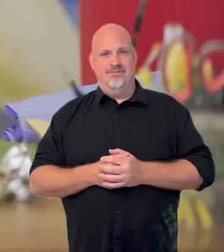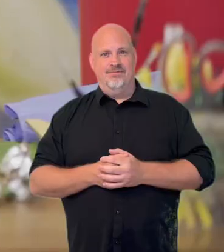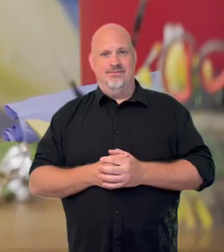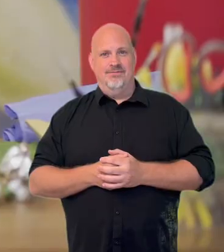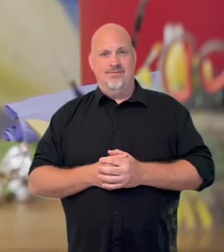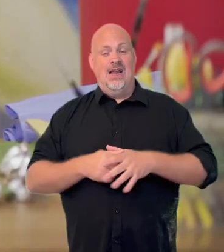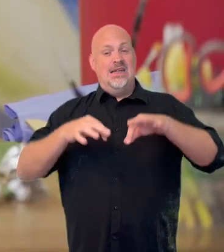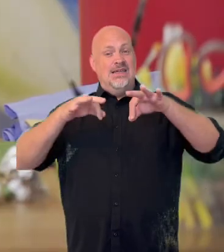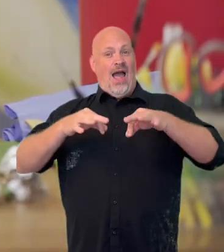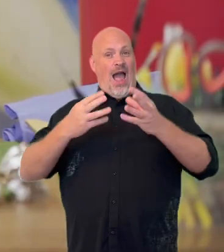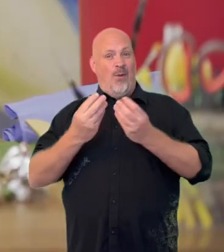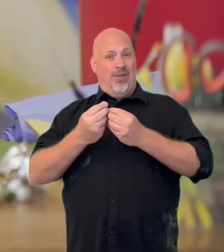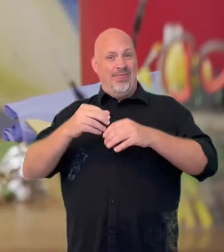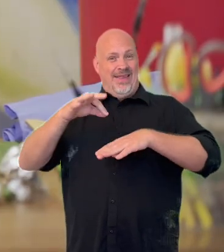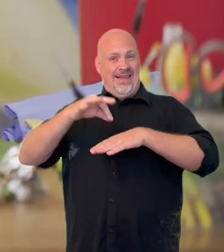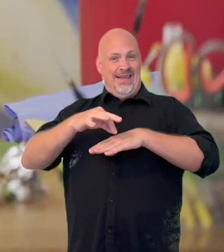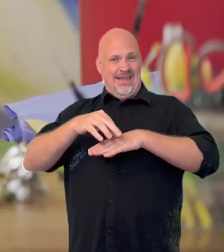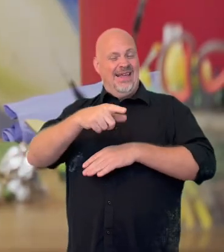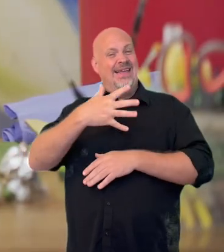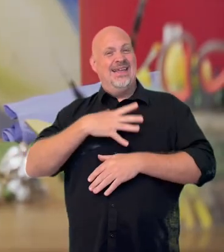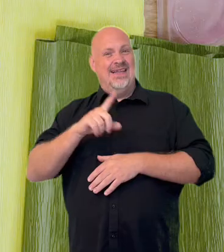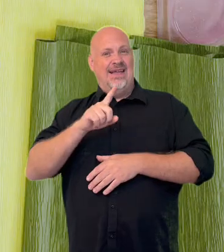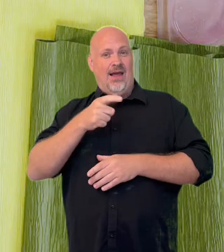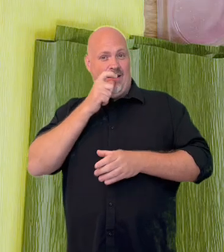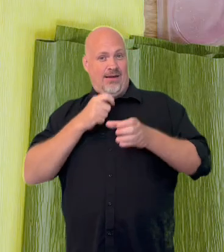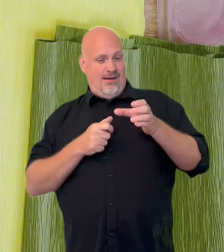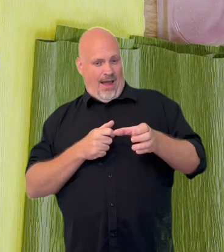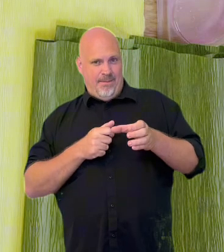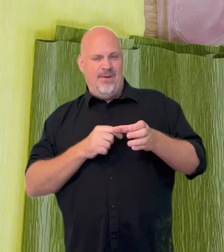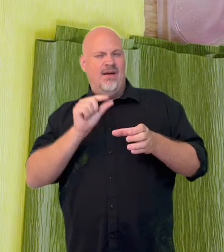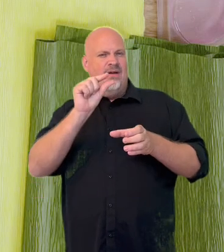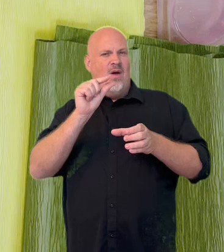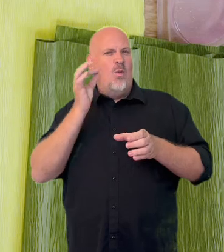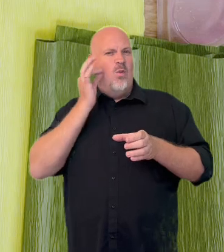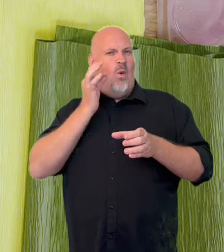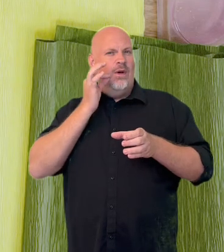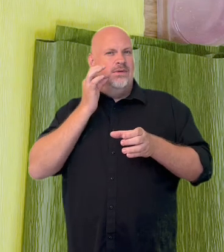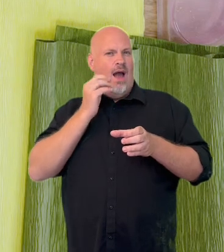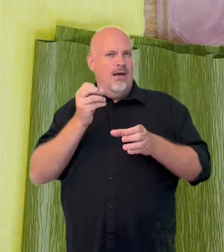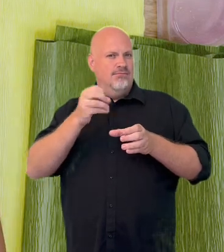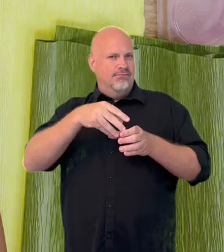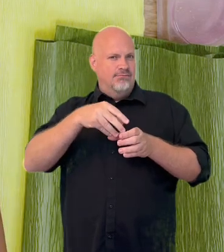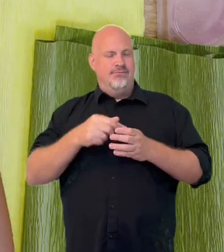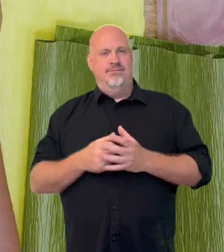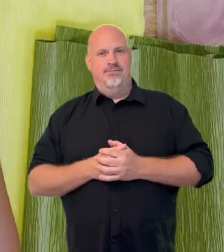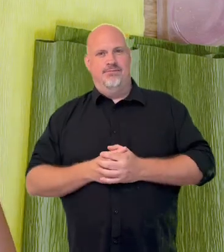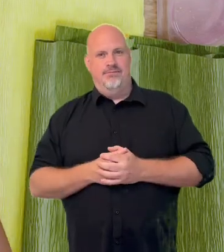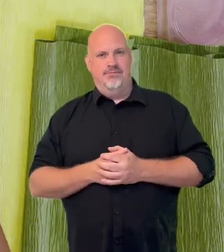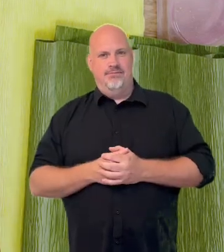And to dye it with inks, what you will need in your cup is a small bit of water